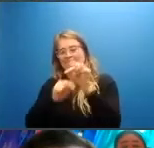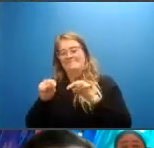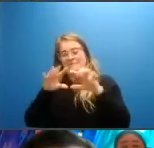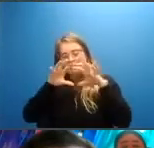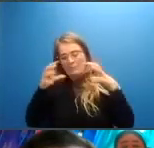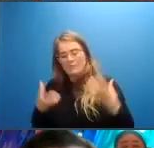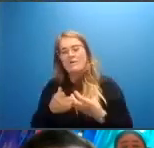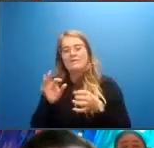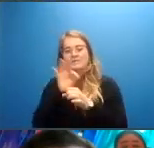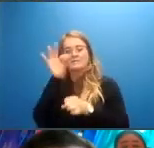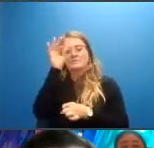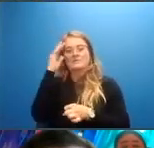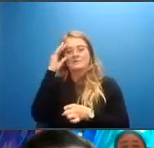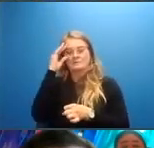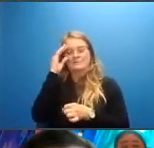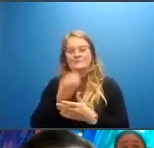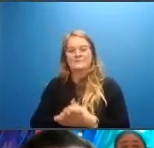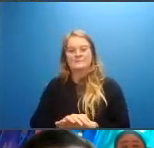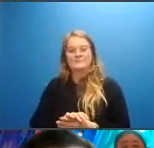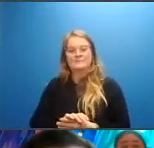spiritual. And I find that